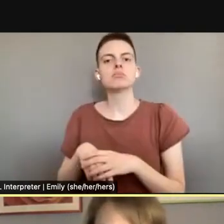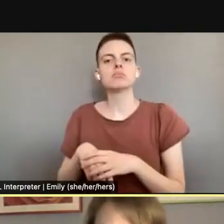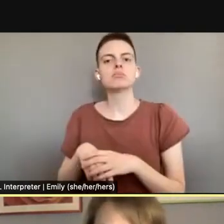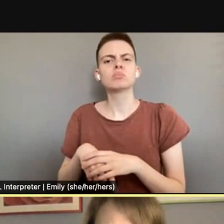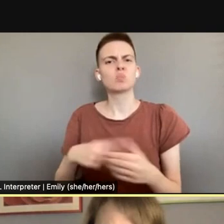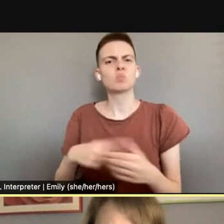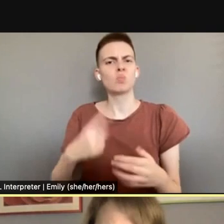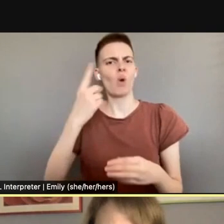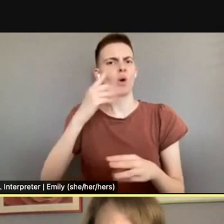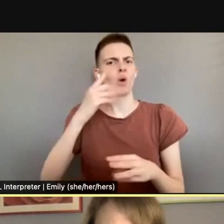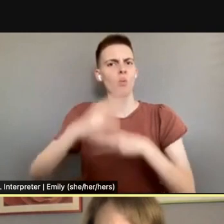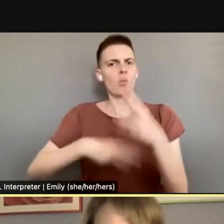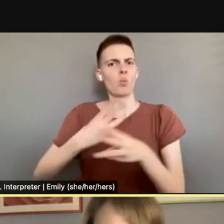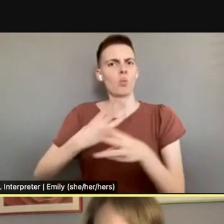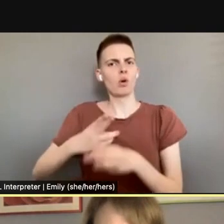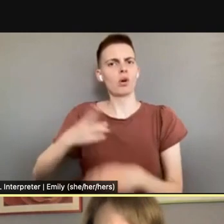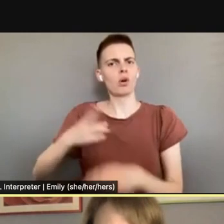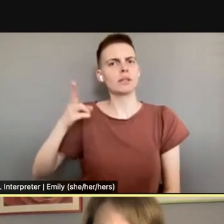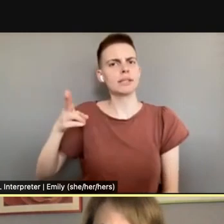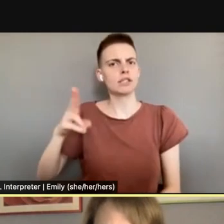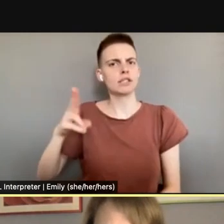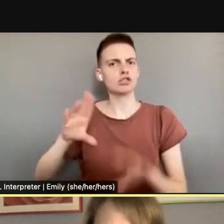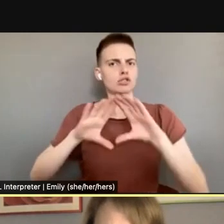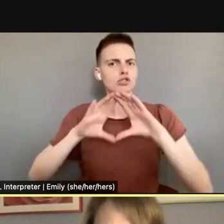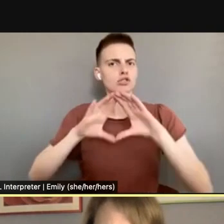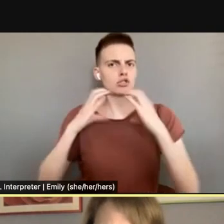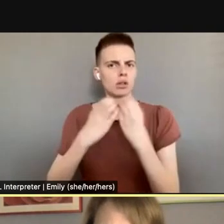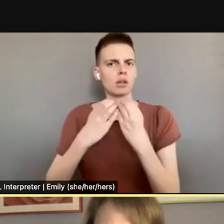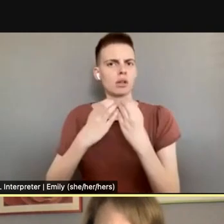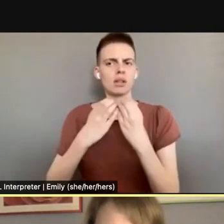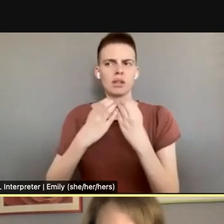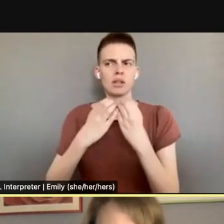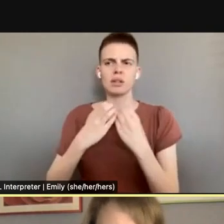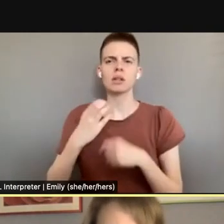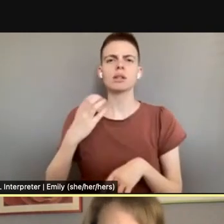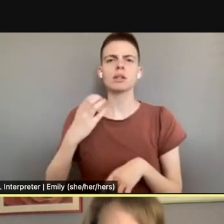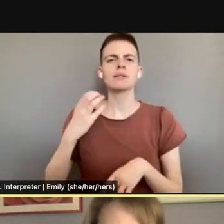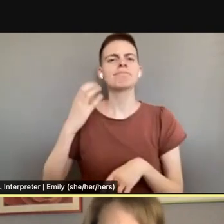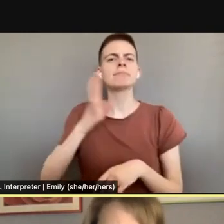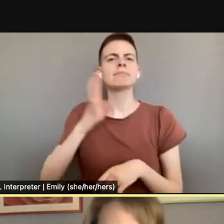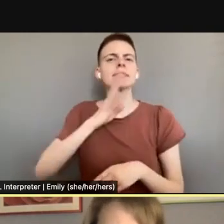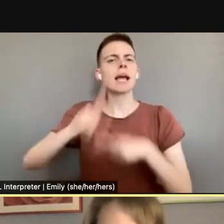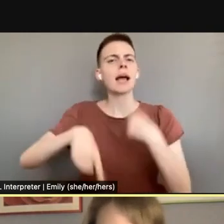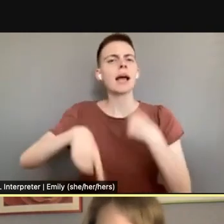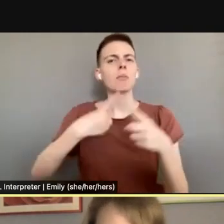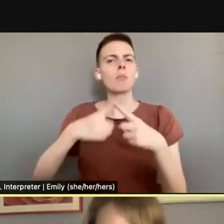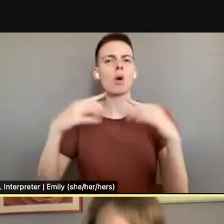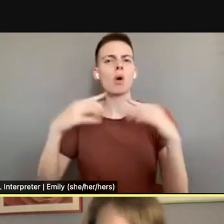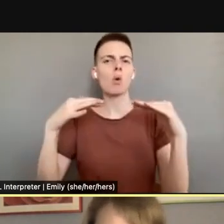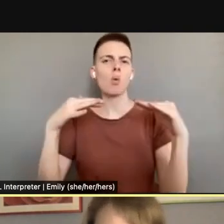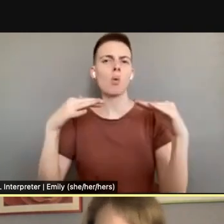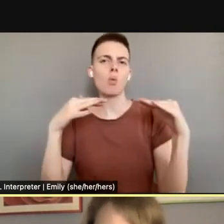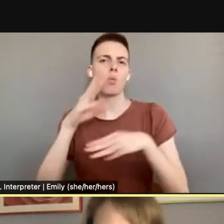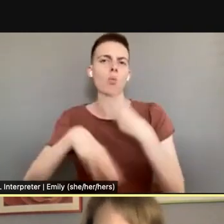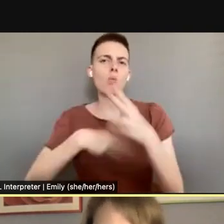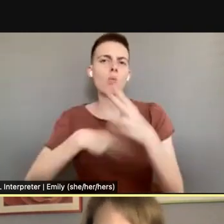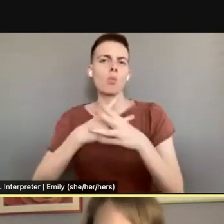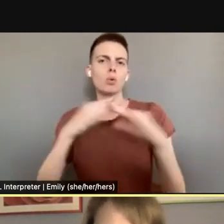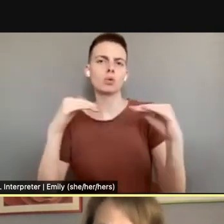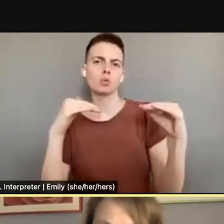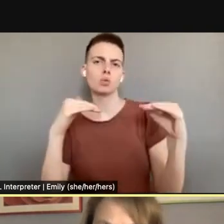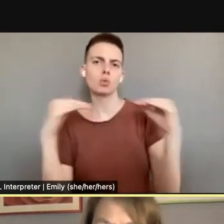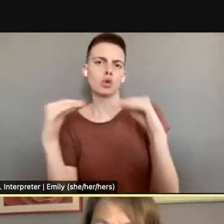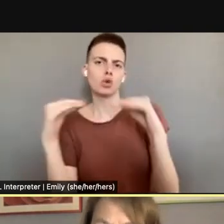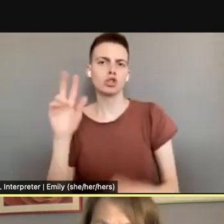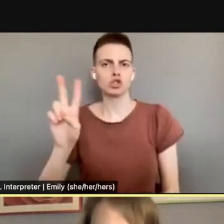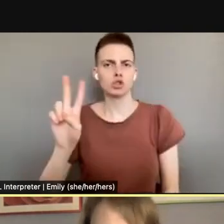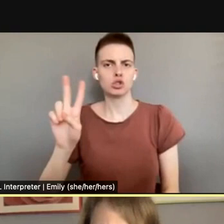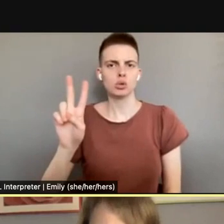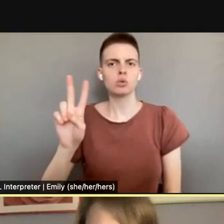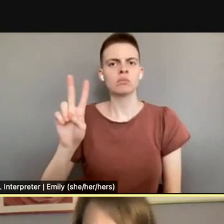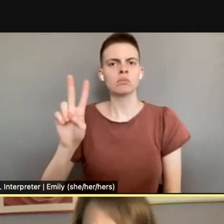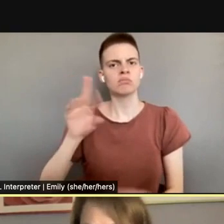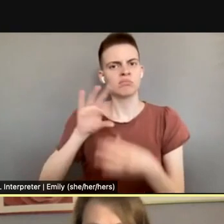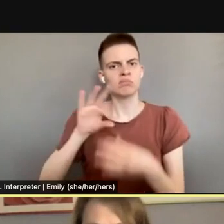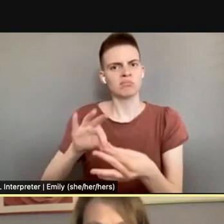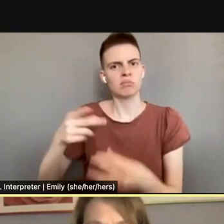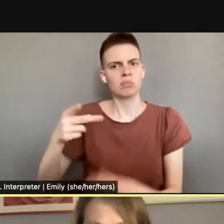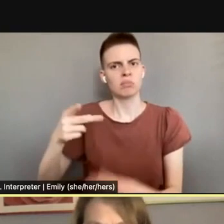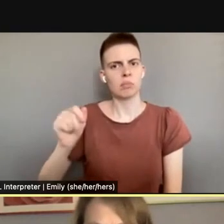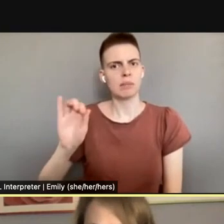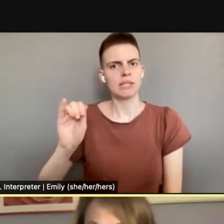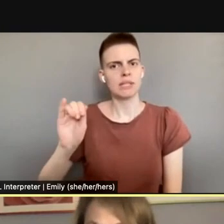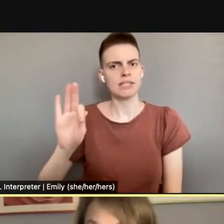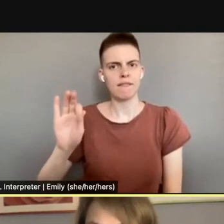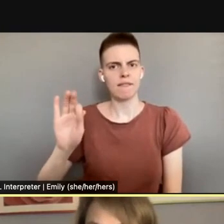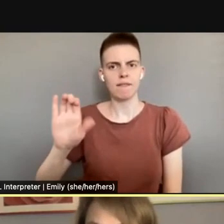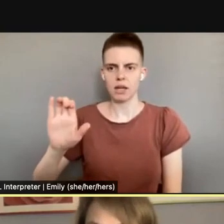class about World War II, the Pacific Theater in particular. Matthew has spastic